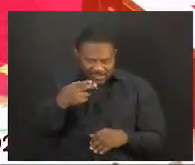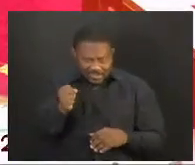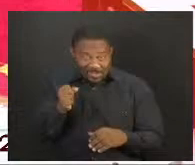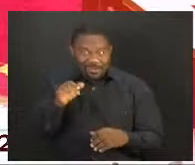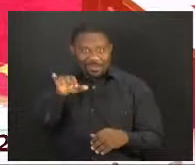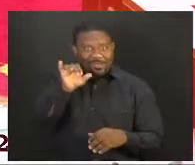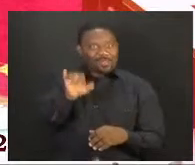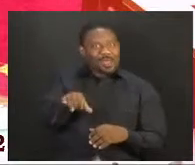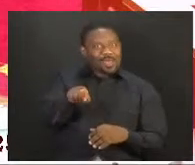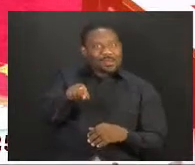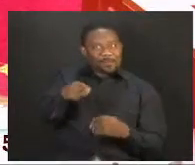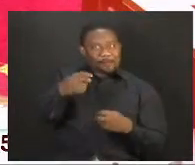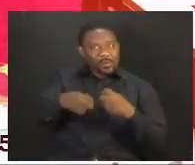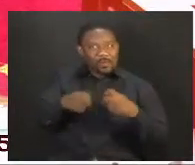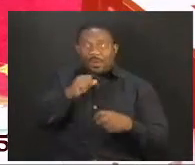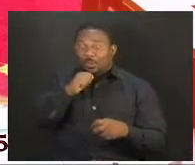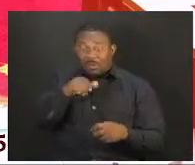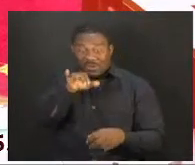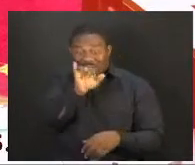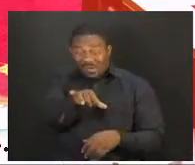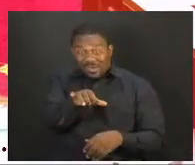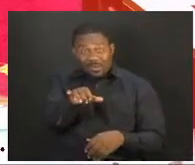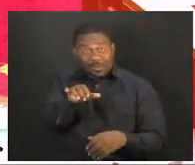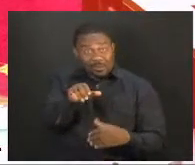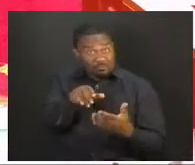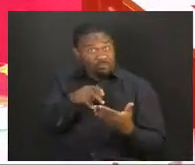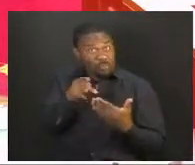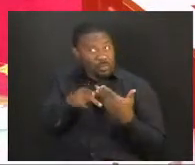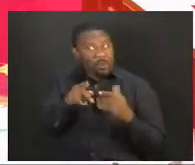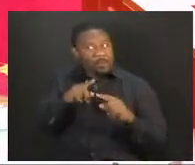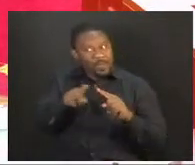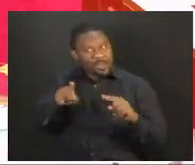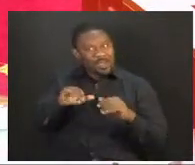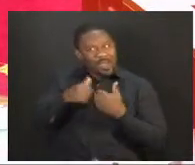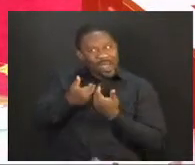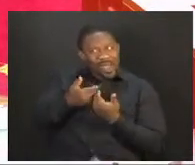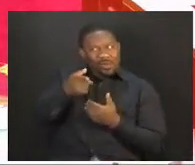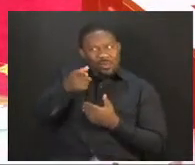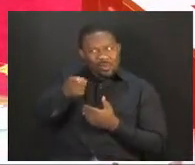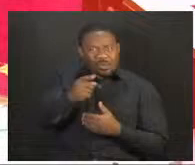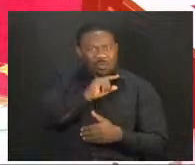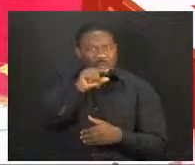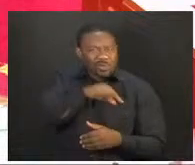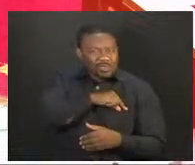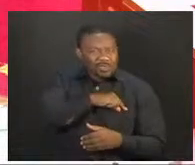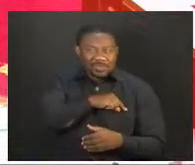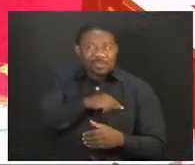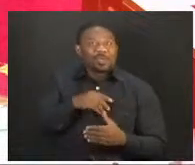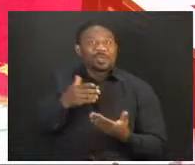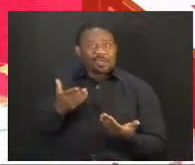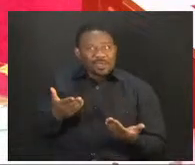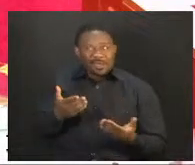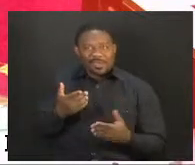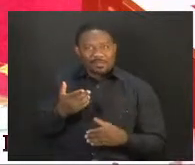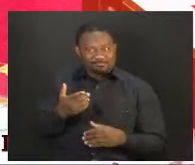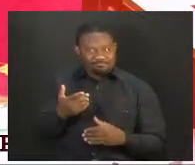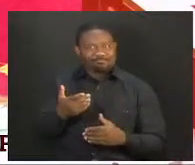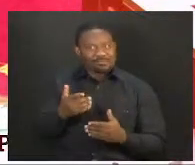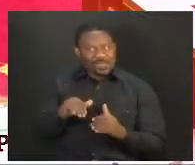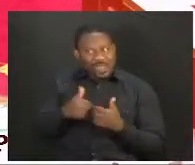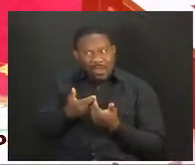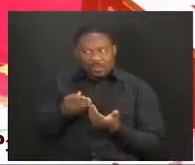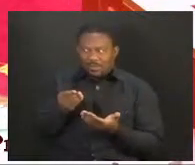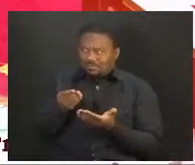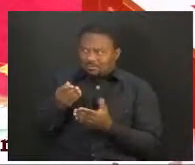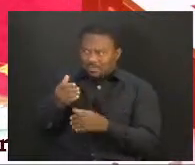its quality and the absence of a dedicated sources of funding. His Excellency President John Dramani Mahama has resolved